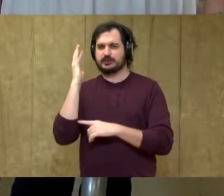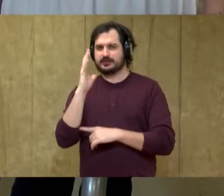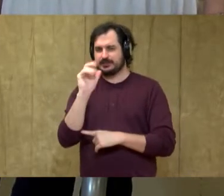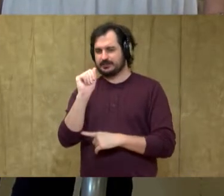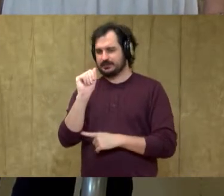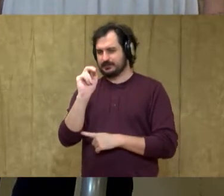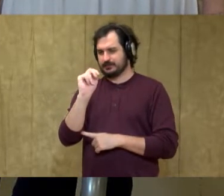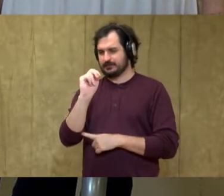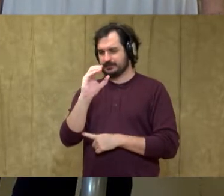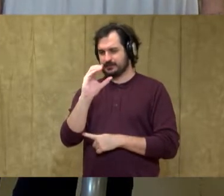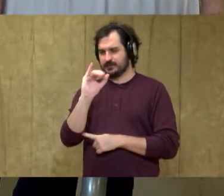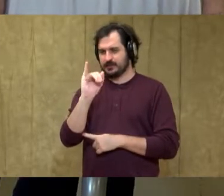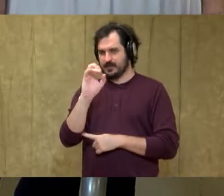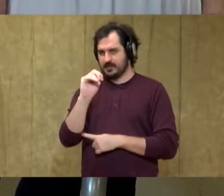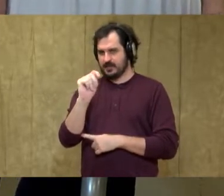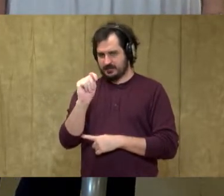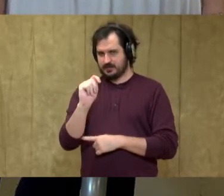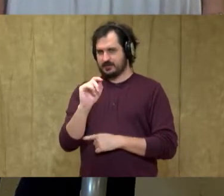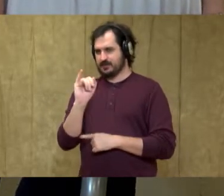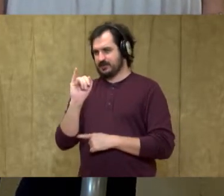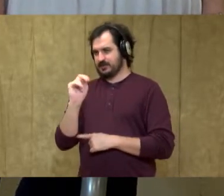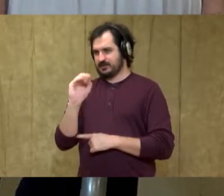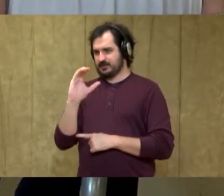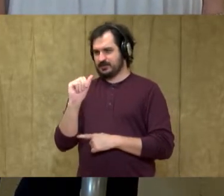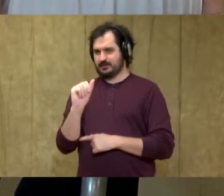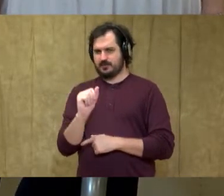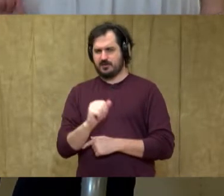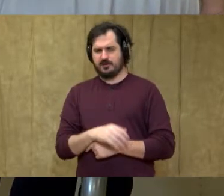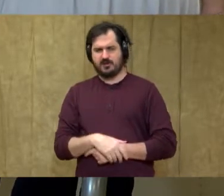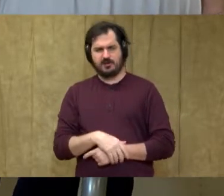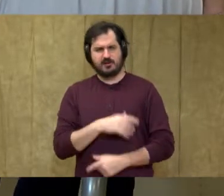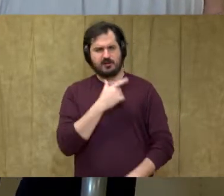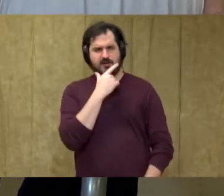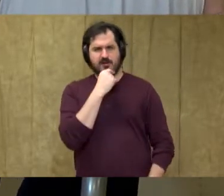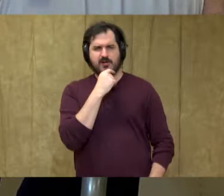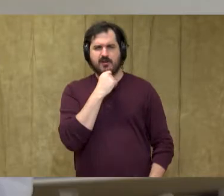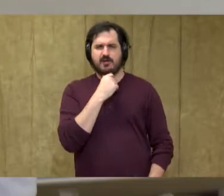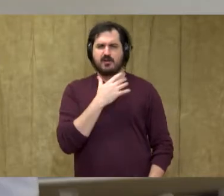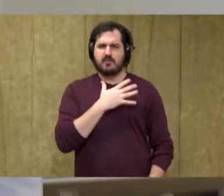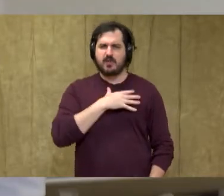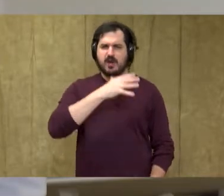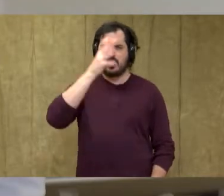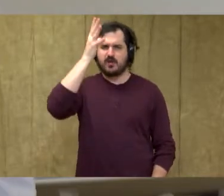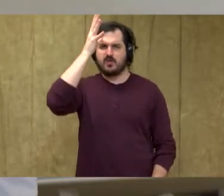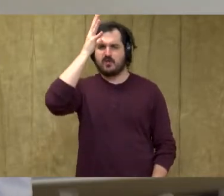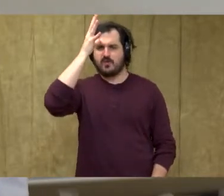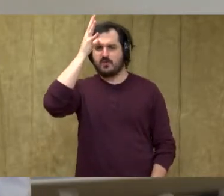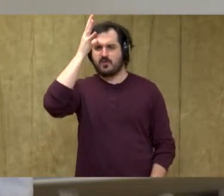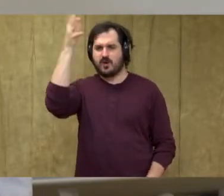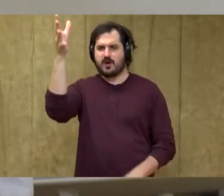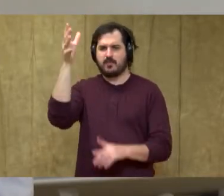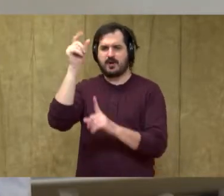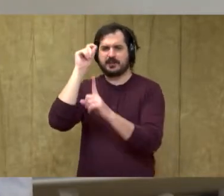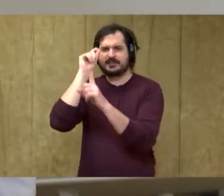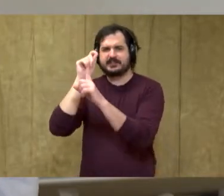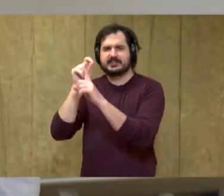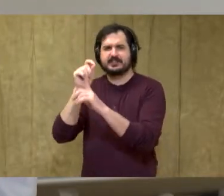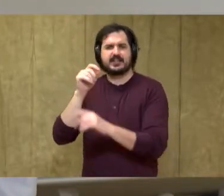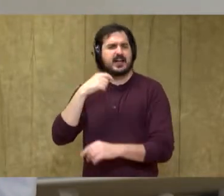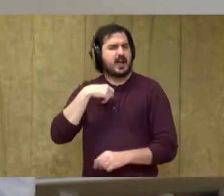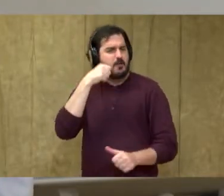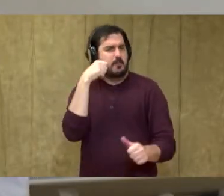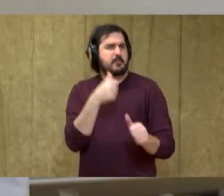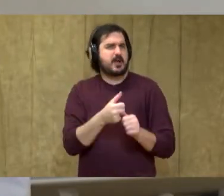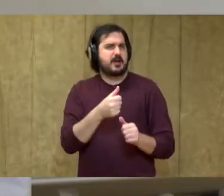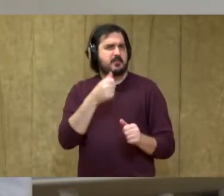Ancient. Hey, my grandpa, I know somebody that was playing along with my grandpa not too long ago, and